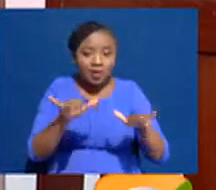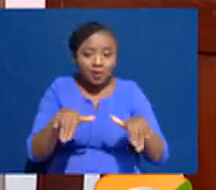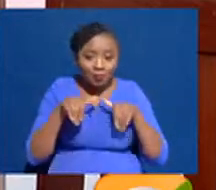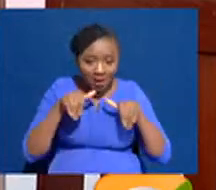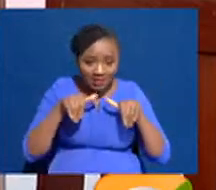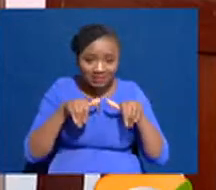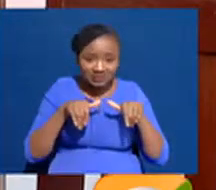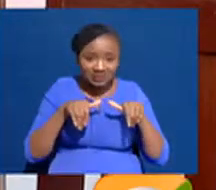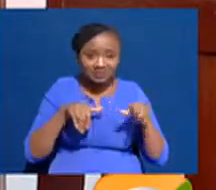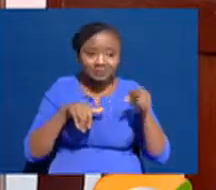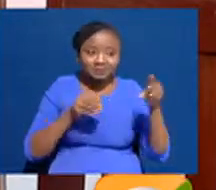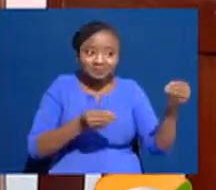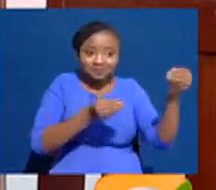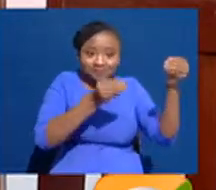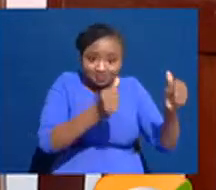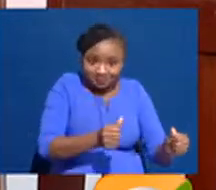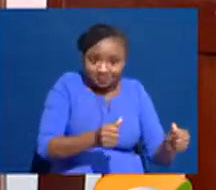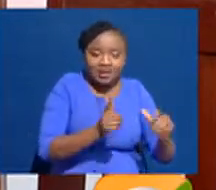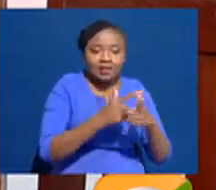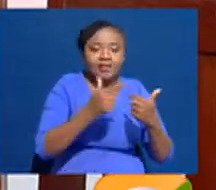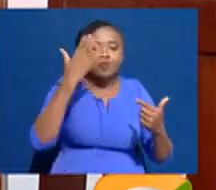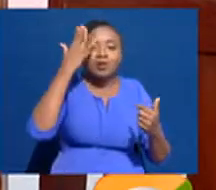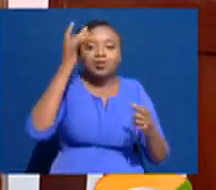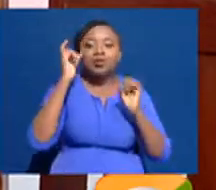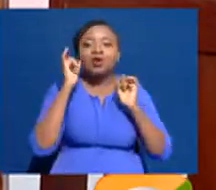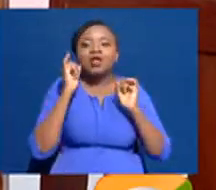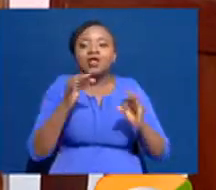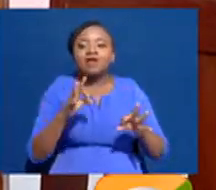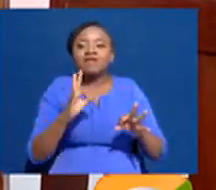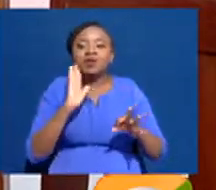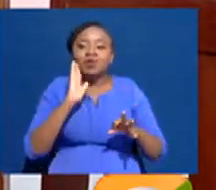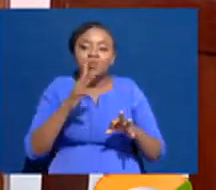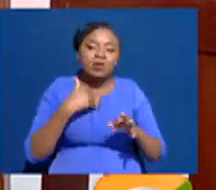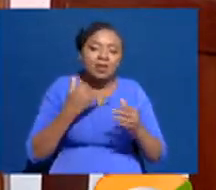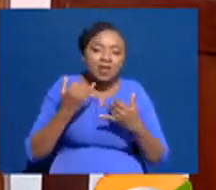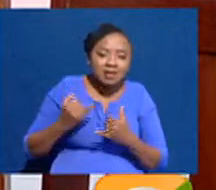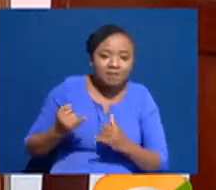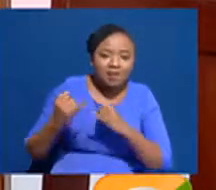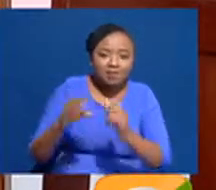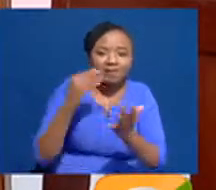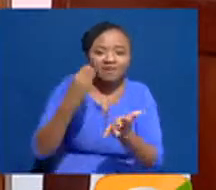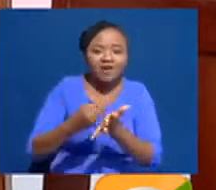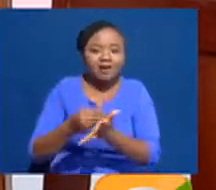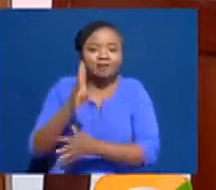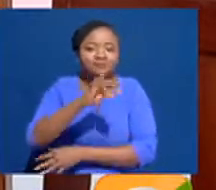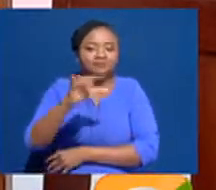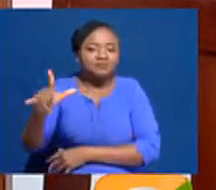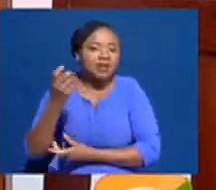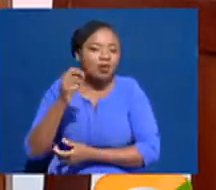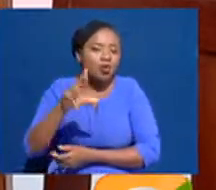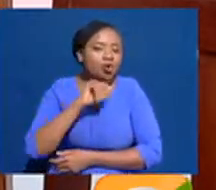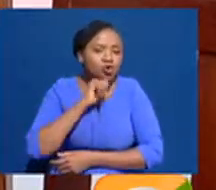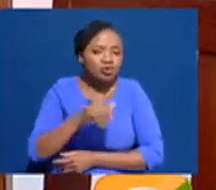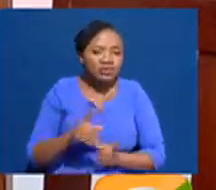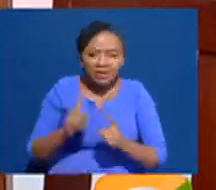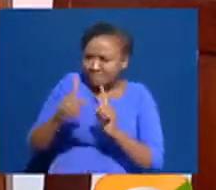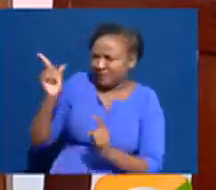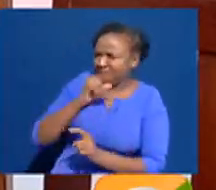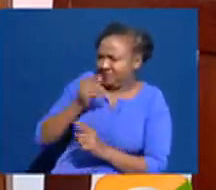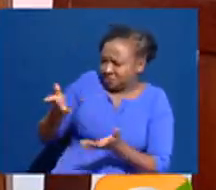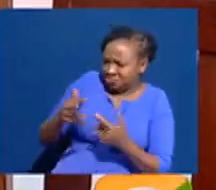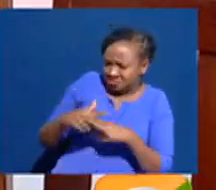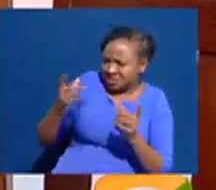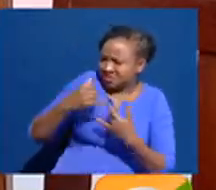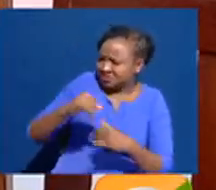adjudication of that matter, so that we know whether we shall implement the finance bill or not. And you're therefore, already implementing it. Even as we wait for